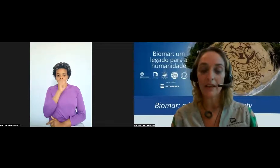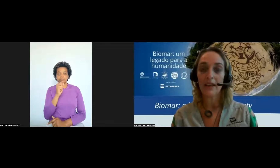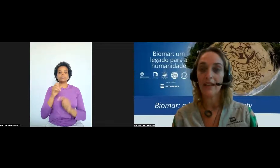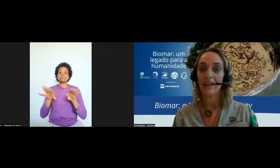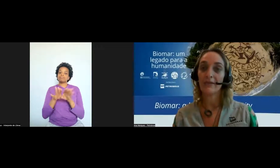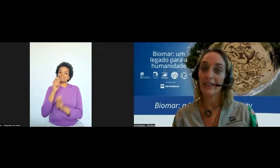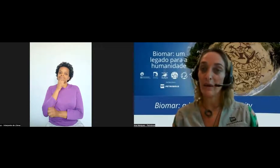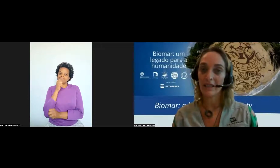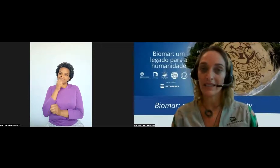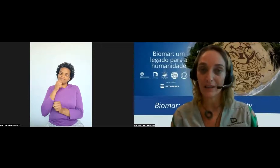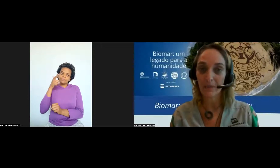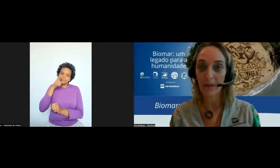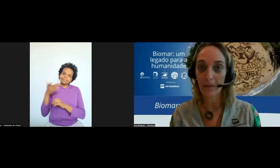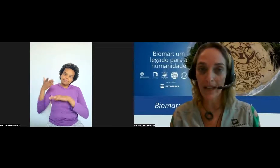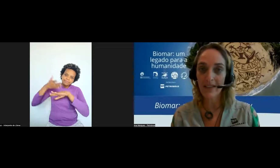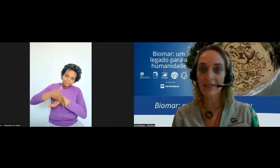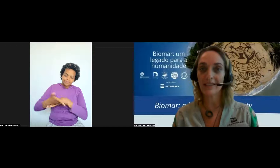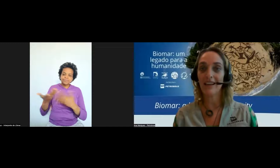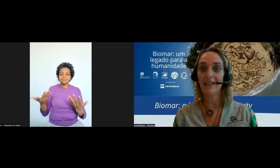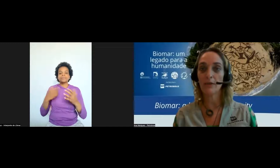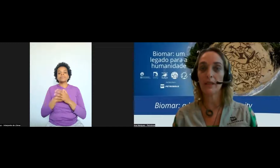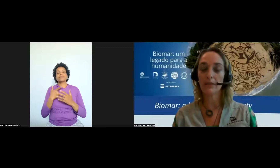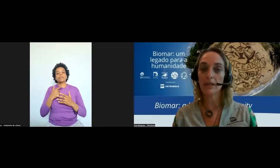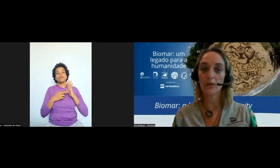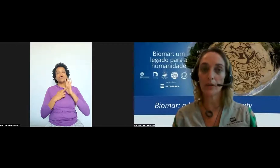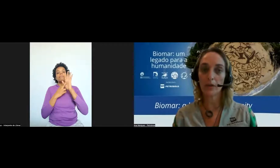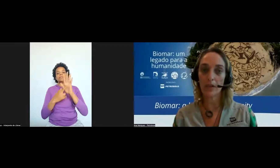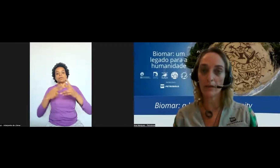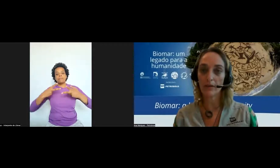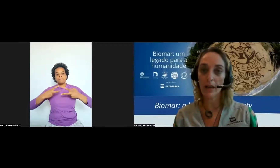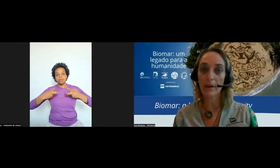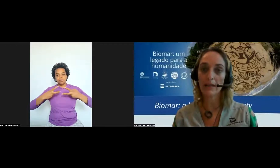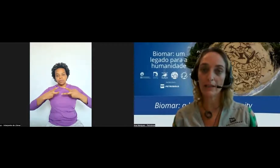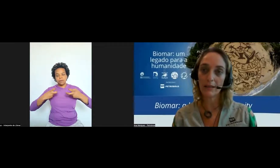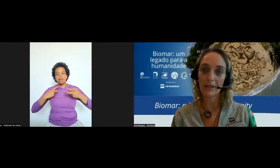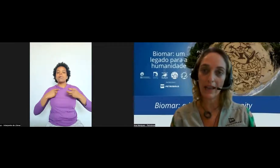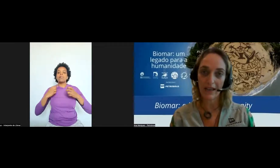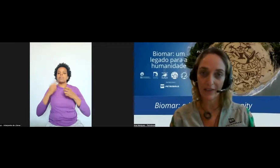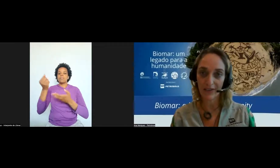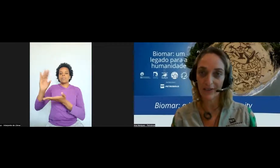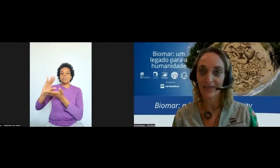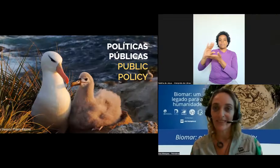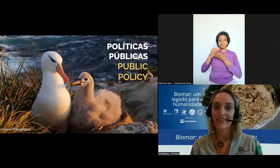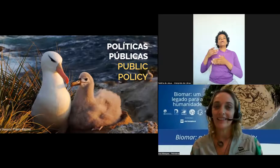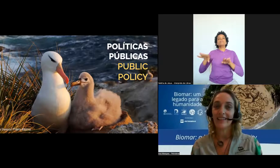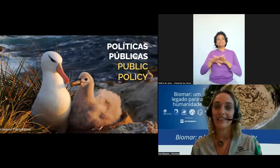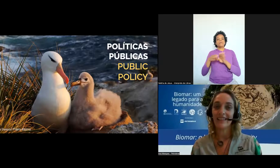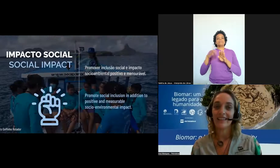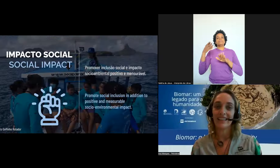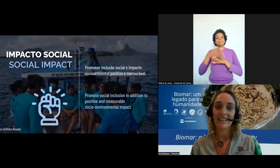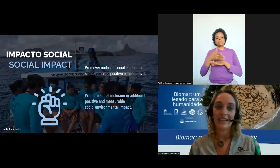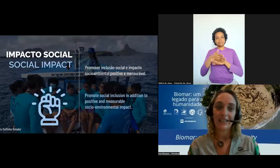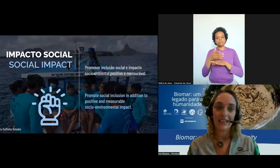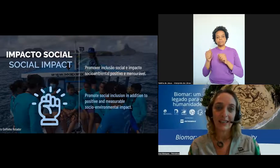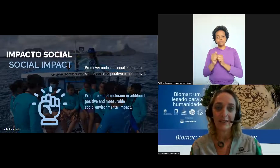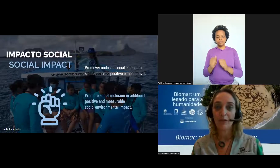that worked a lot and couldn't be here today. I'm representing Petrobras, that in addition to sponsoring the projects,